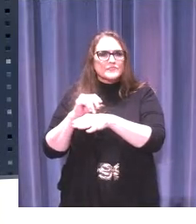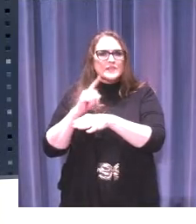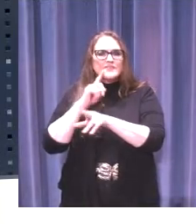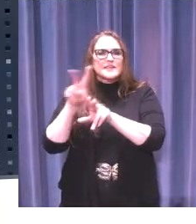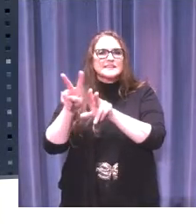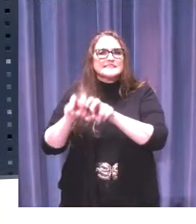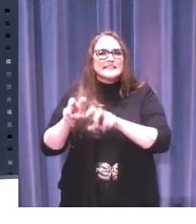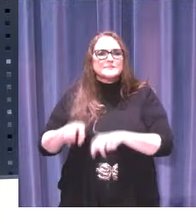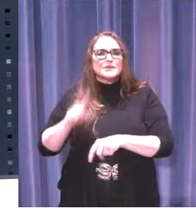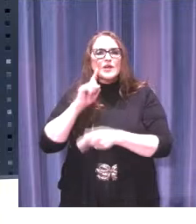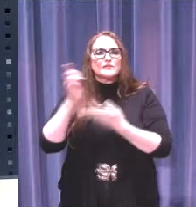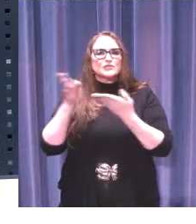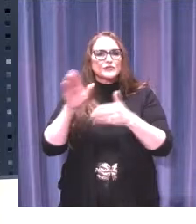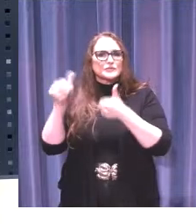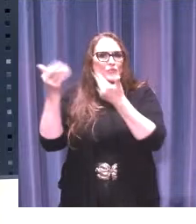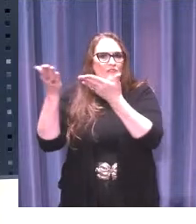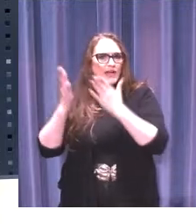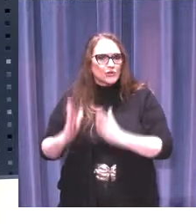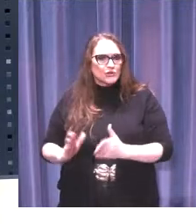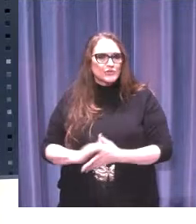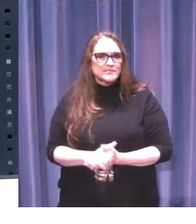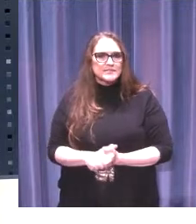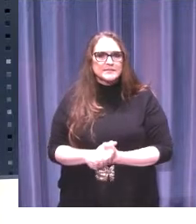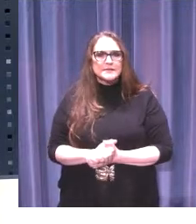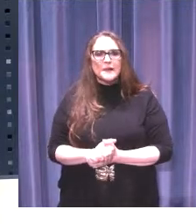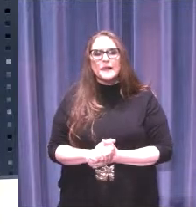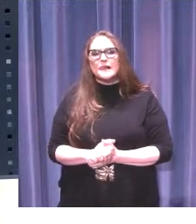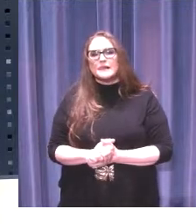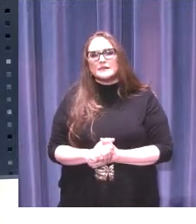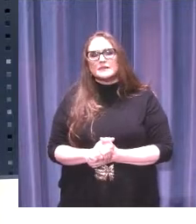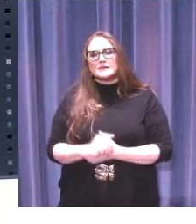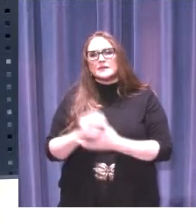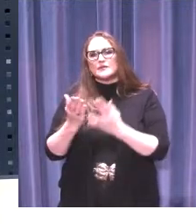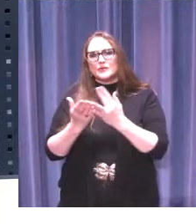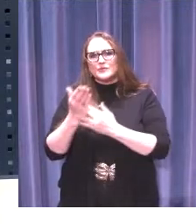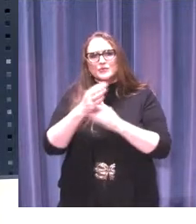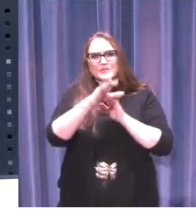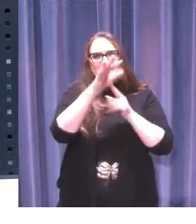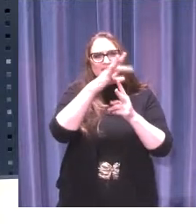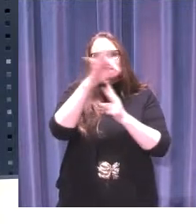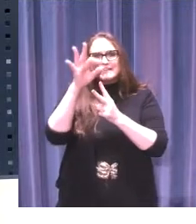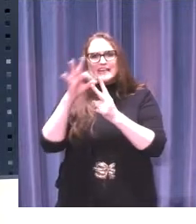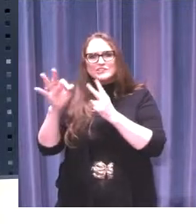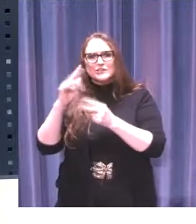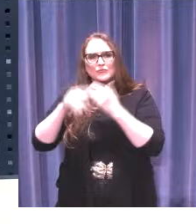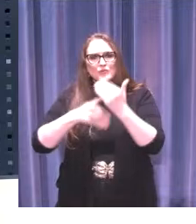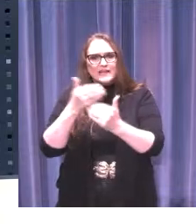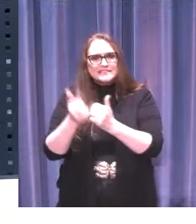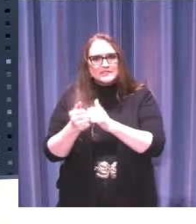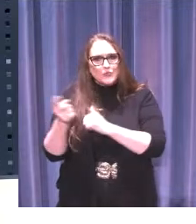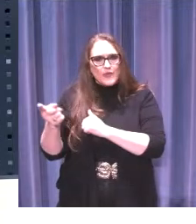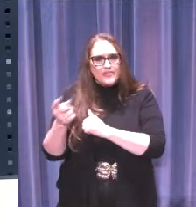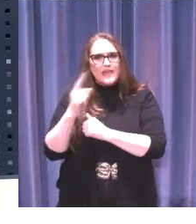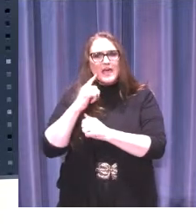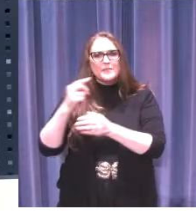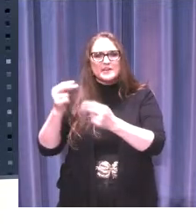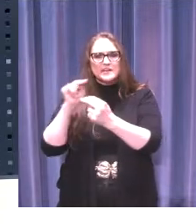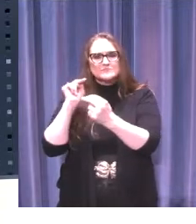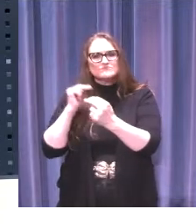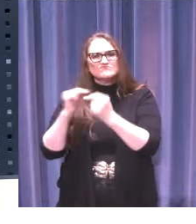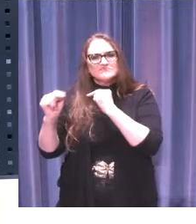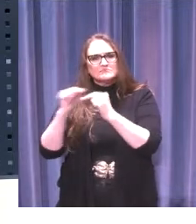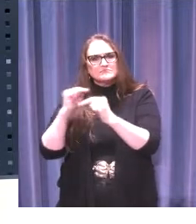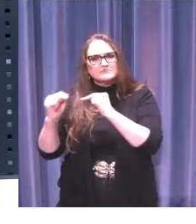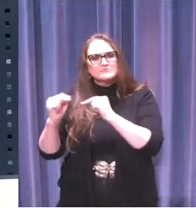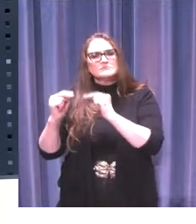assessment of service providers, going through the selection process with them, negotiating the